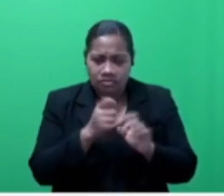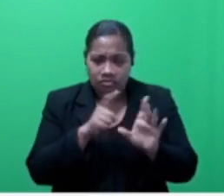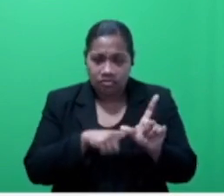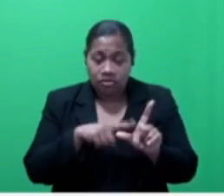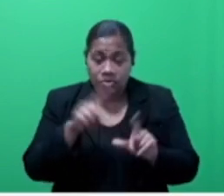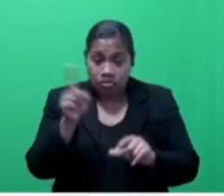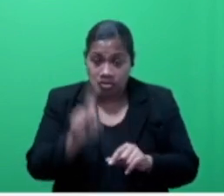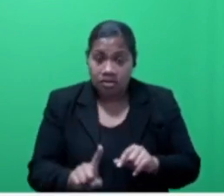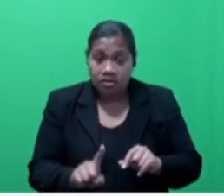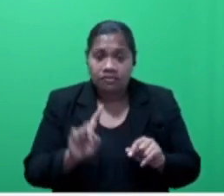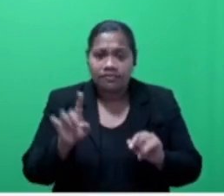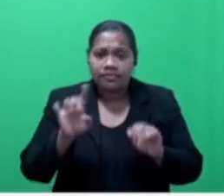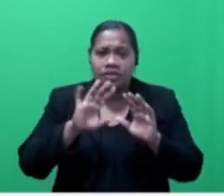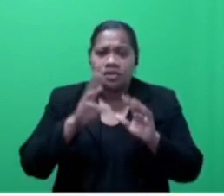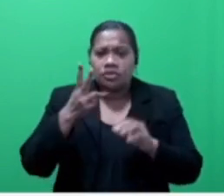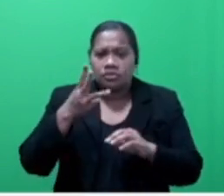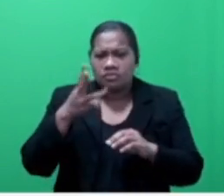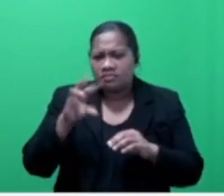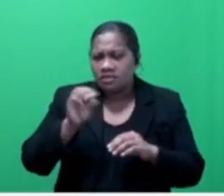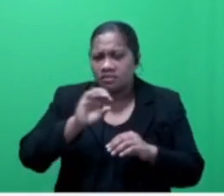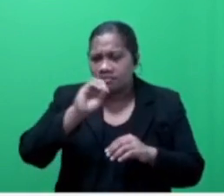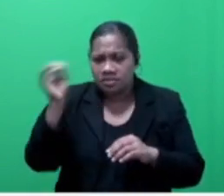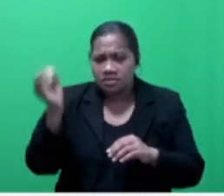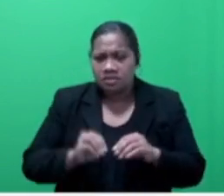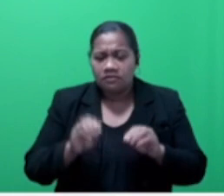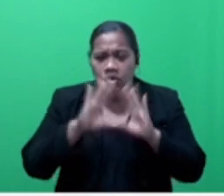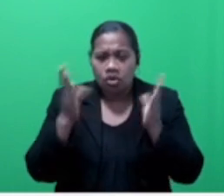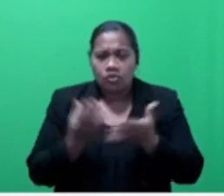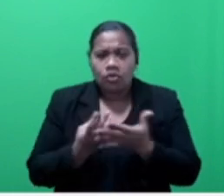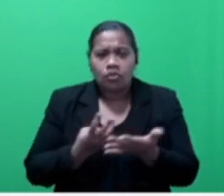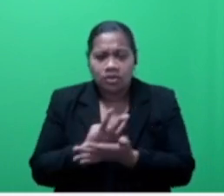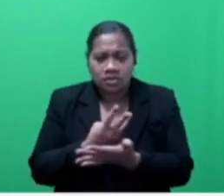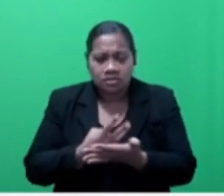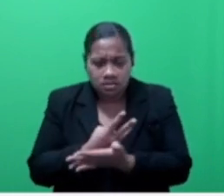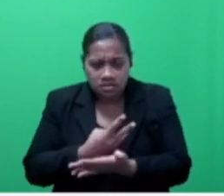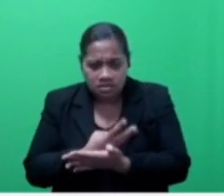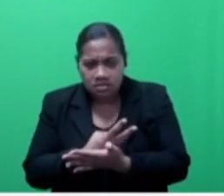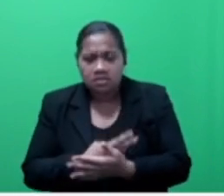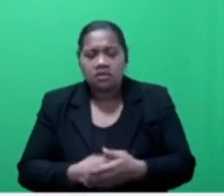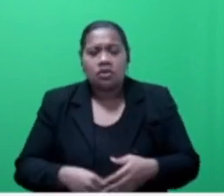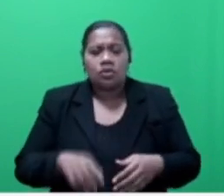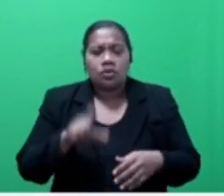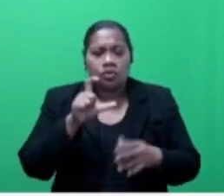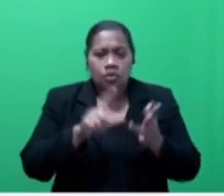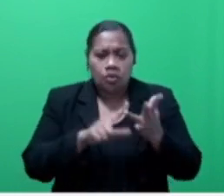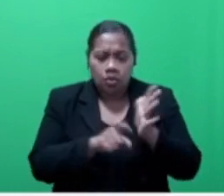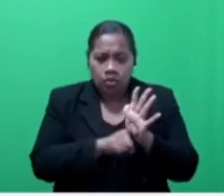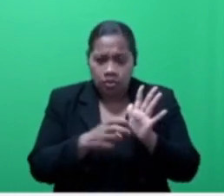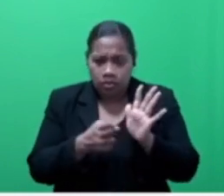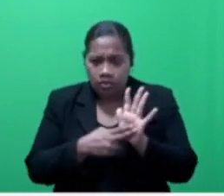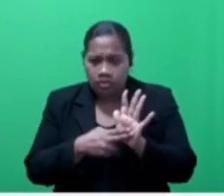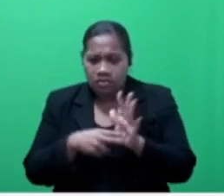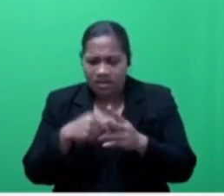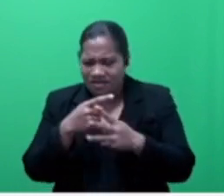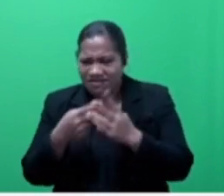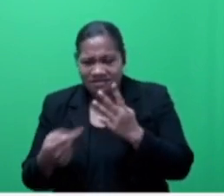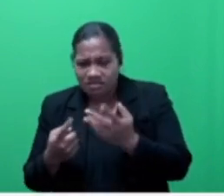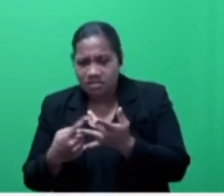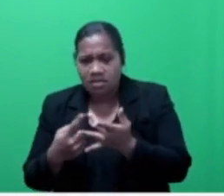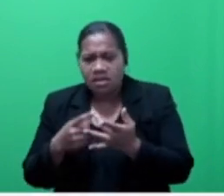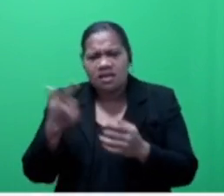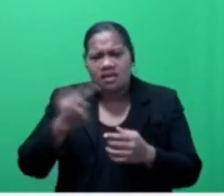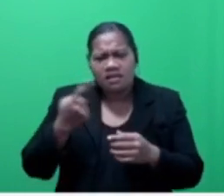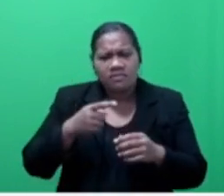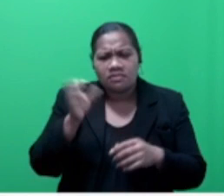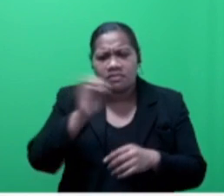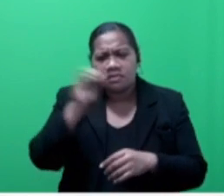wheat exports, 20% of corn, mineral fertilizers and natural gas exports, and 11% of oil exports.